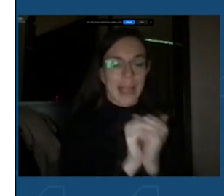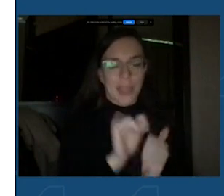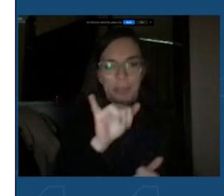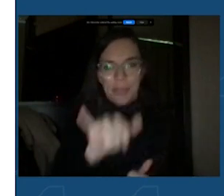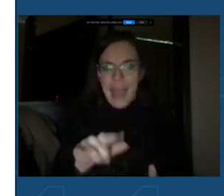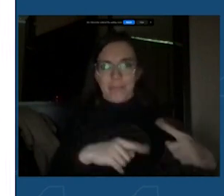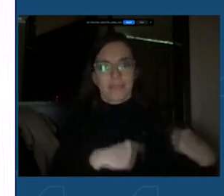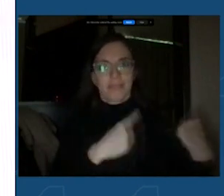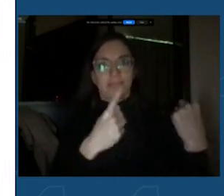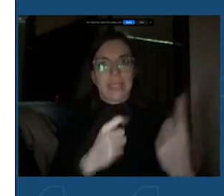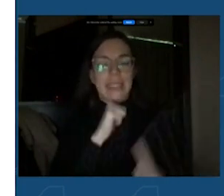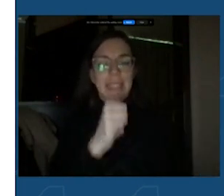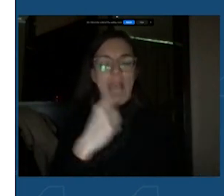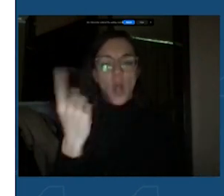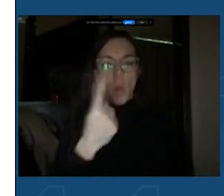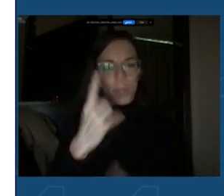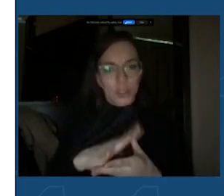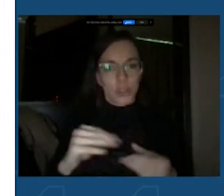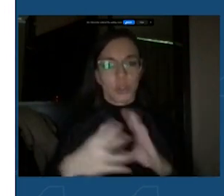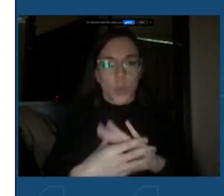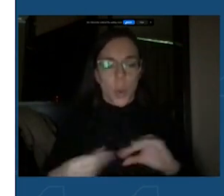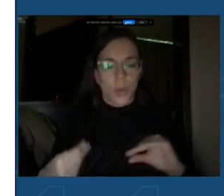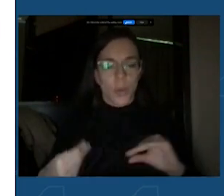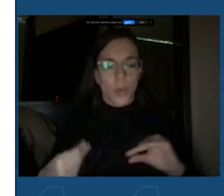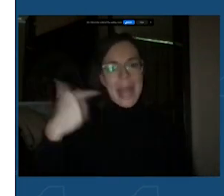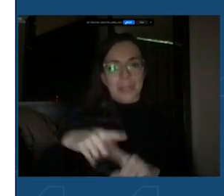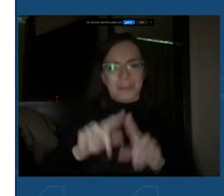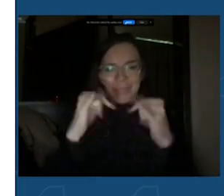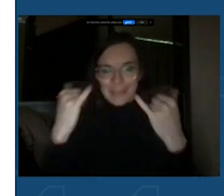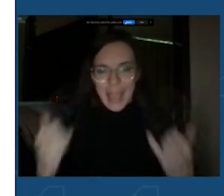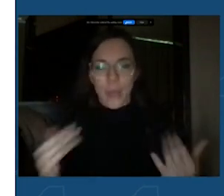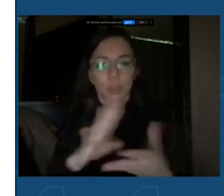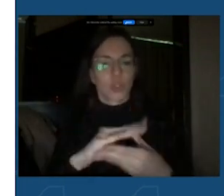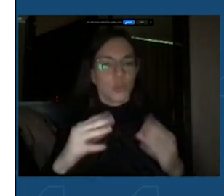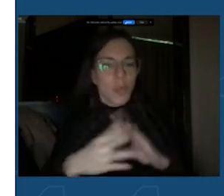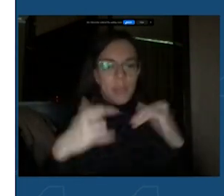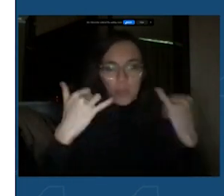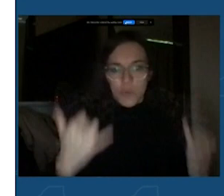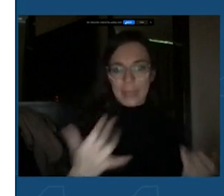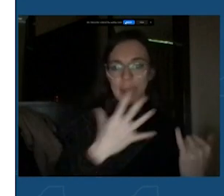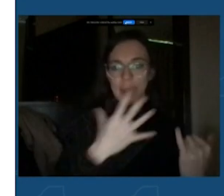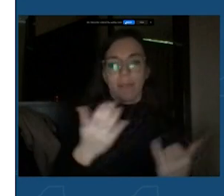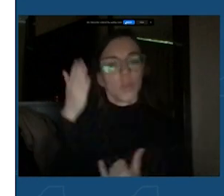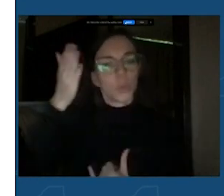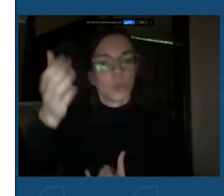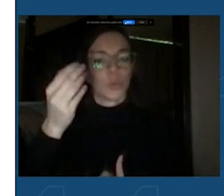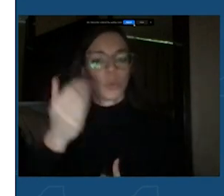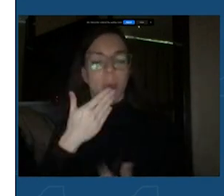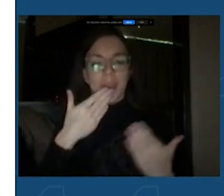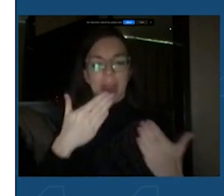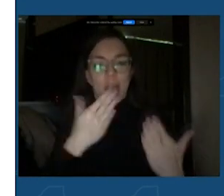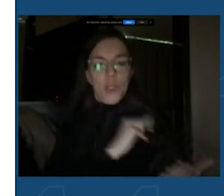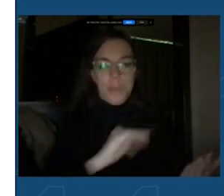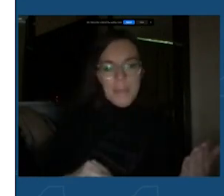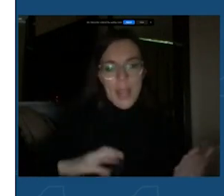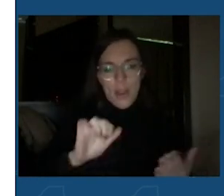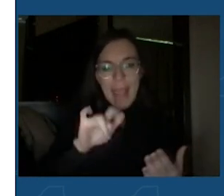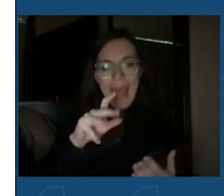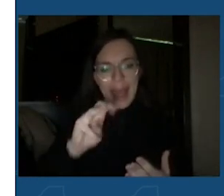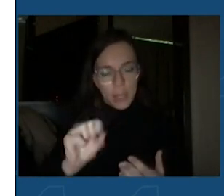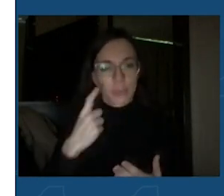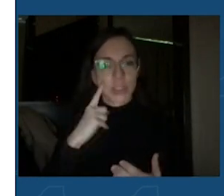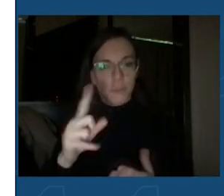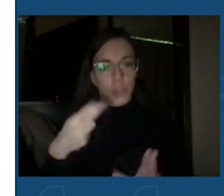past, but it is the story of the present and the future. So thank you, Mayor Adams, for joining us here today as well. Also, Doreen